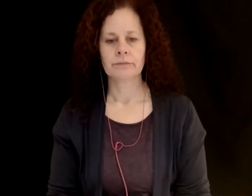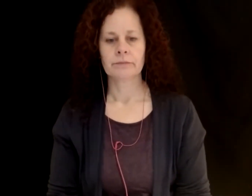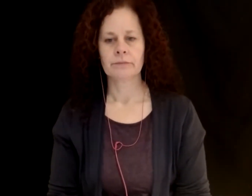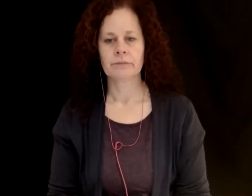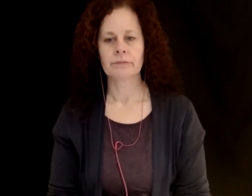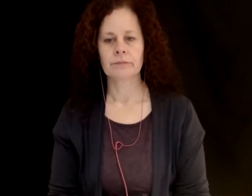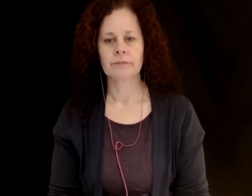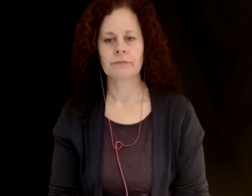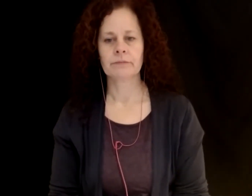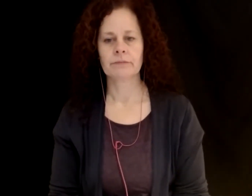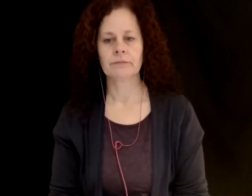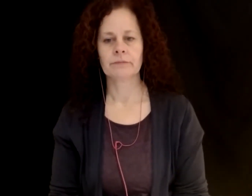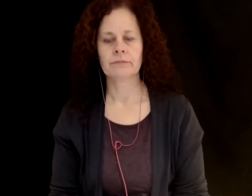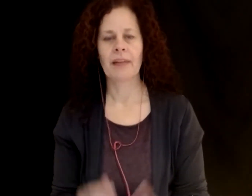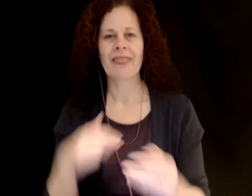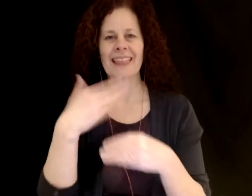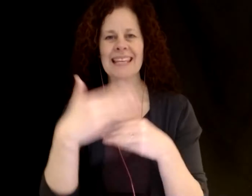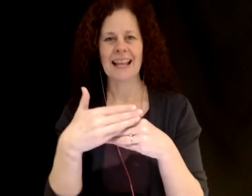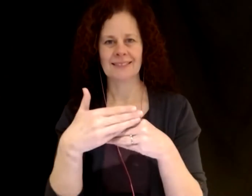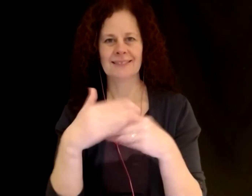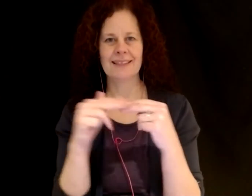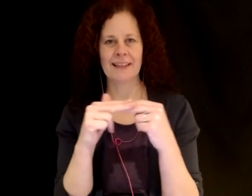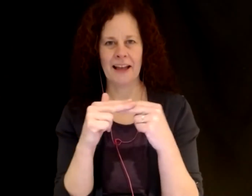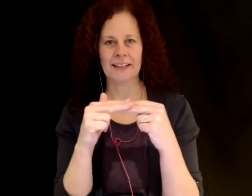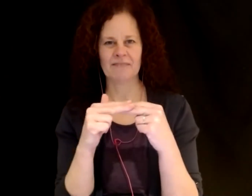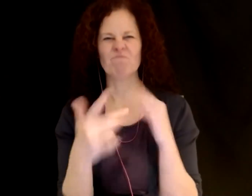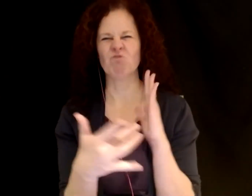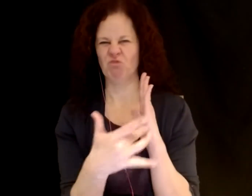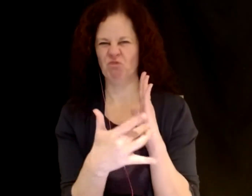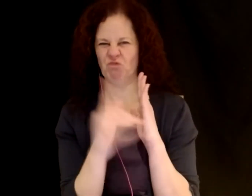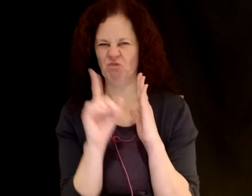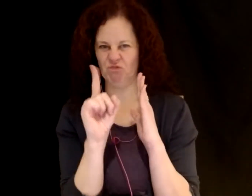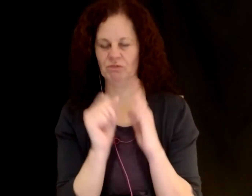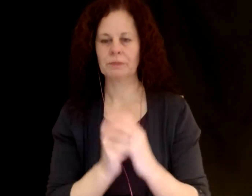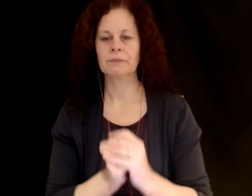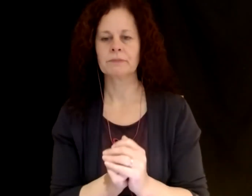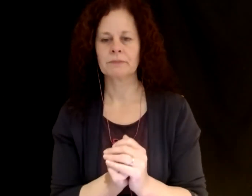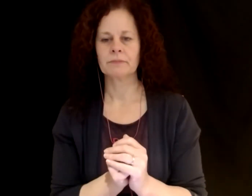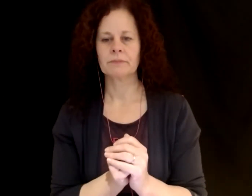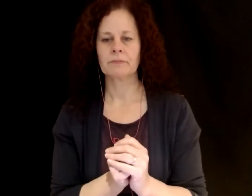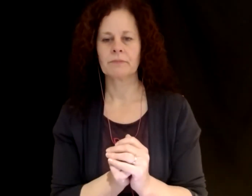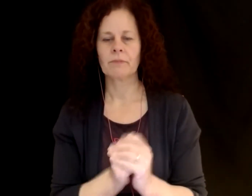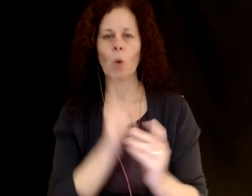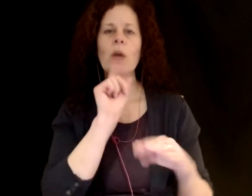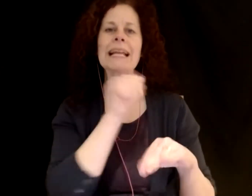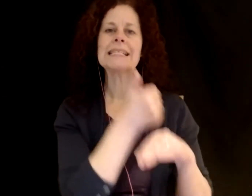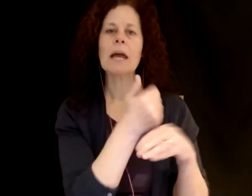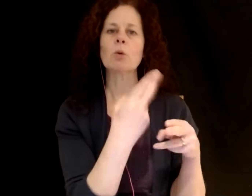In a second, we'll be in the next slide. And I'll just say, well, that's being set up